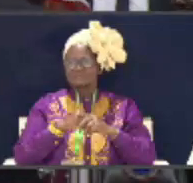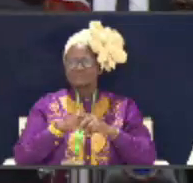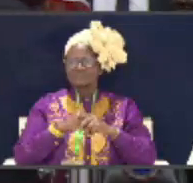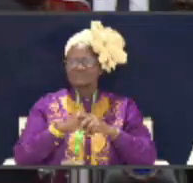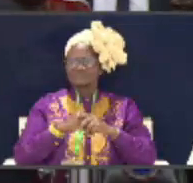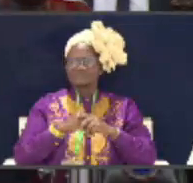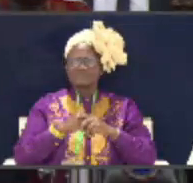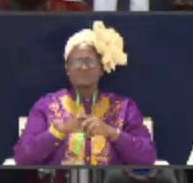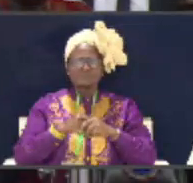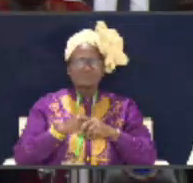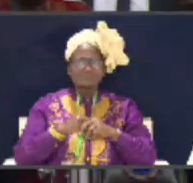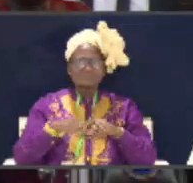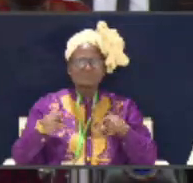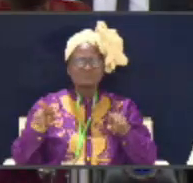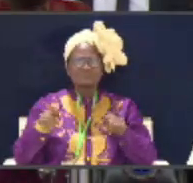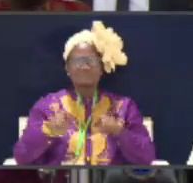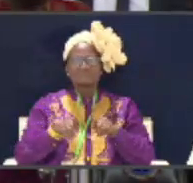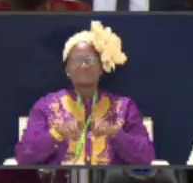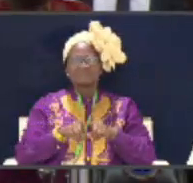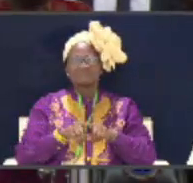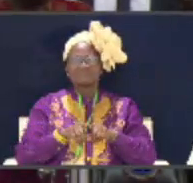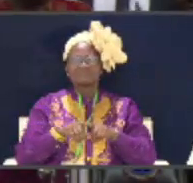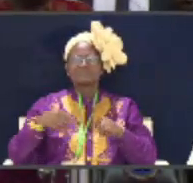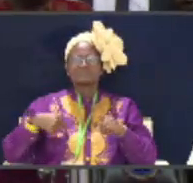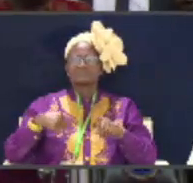So we have a total of 21 babies,